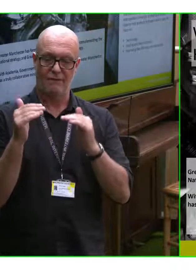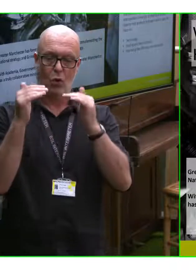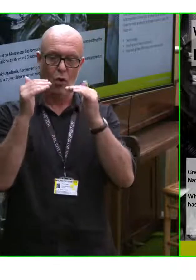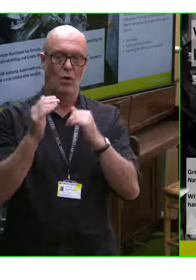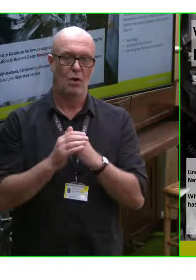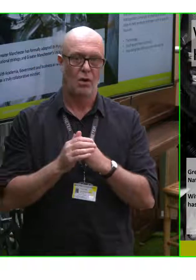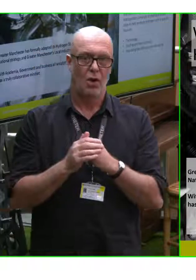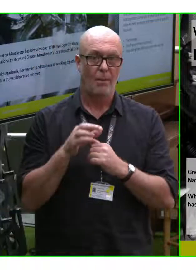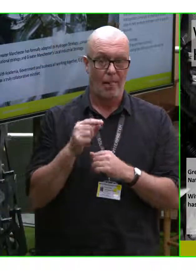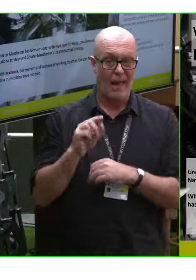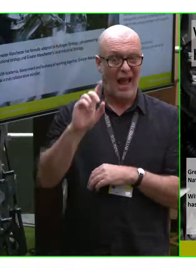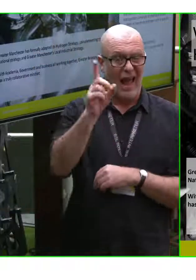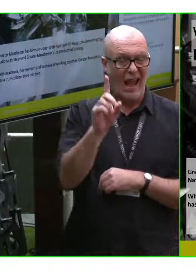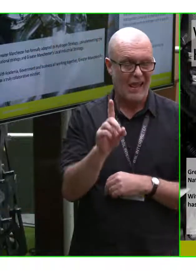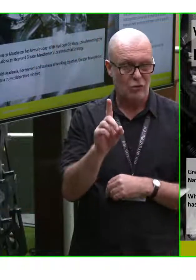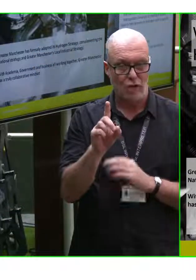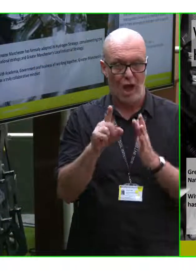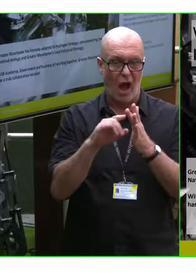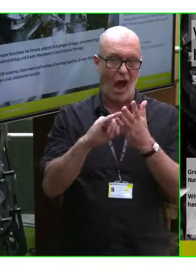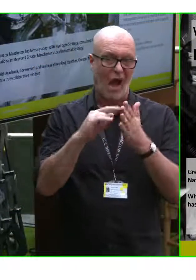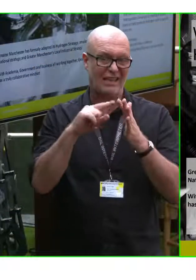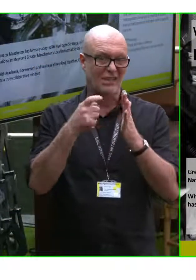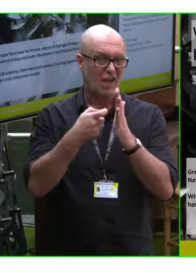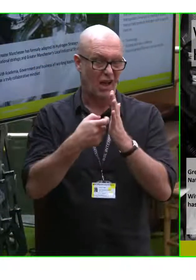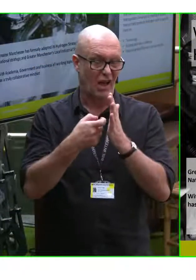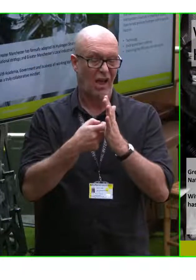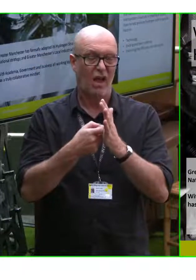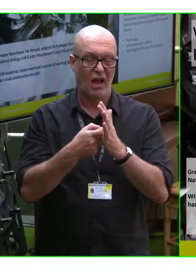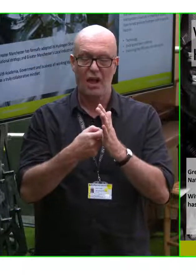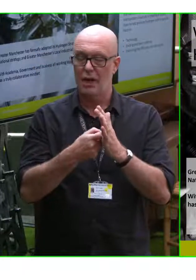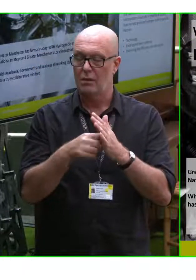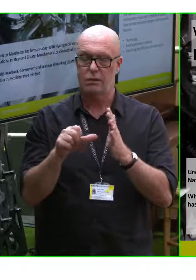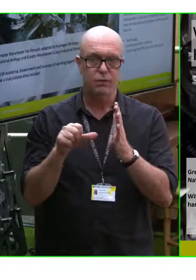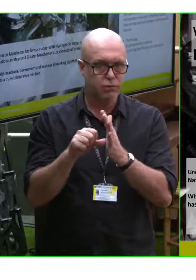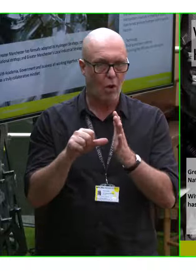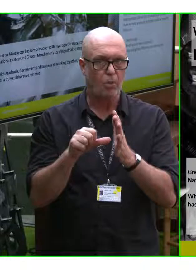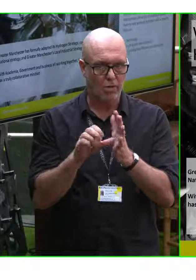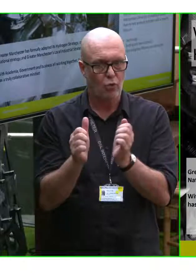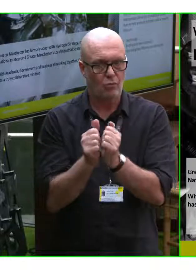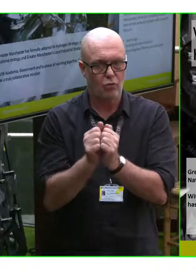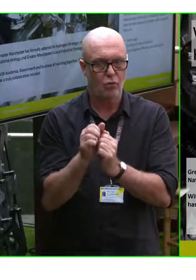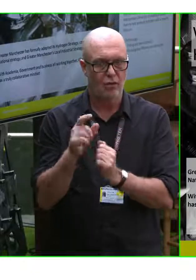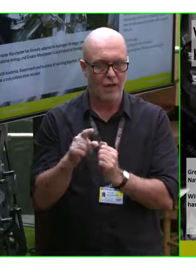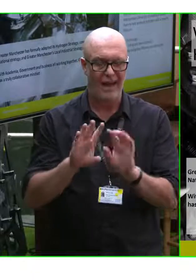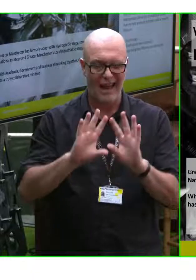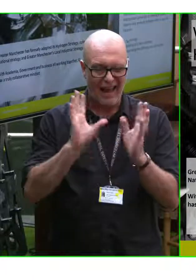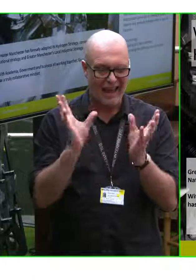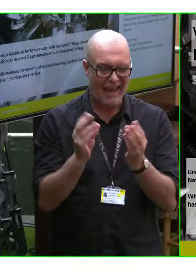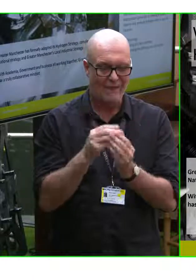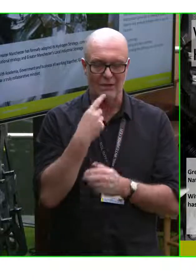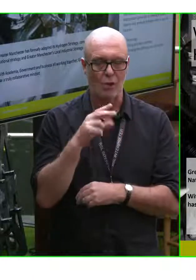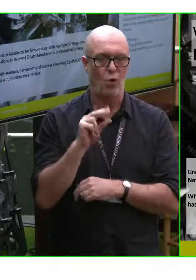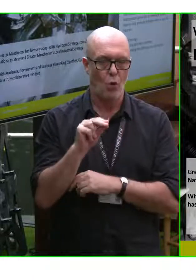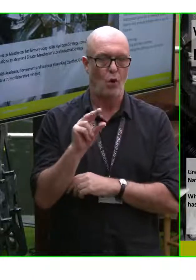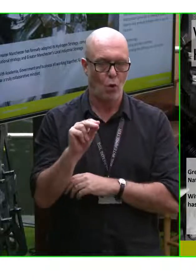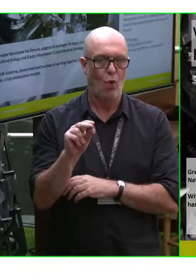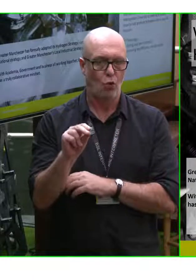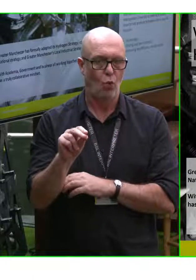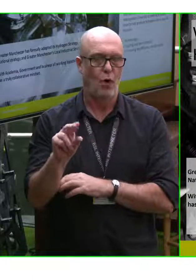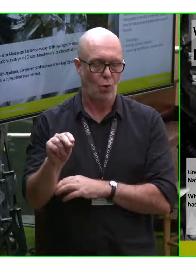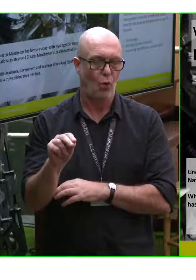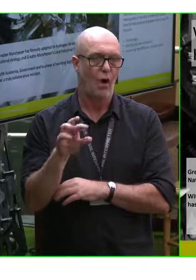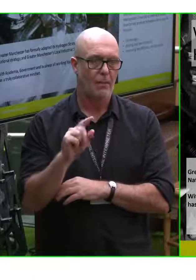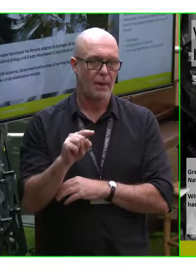to try and get that electrolyser approved. We got stopped by HSE, we got stopped by Desir. You know, I took a small generator into